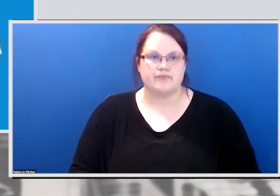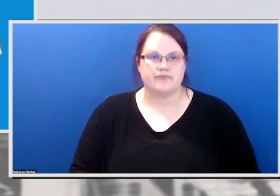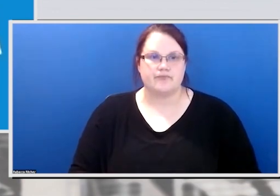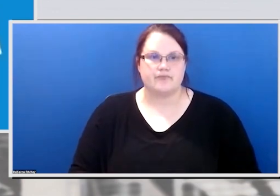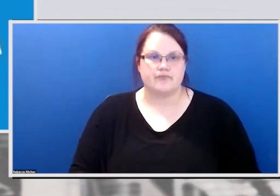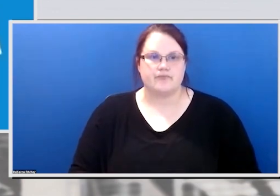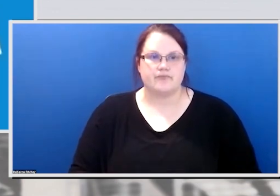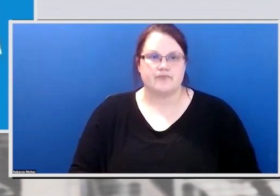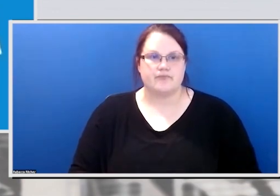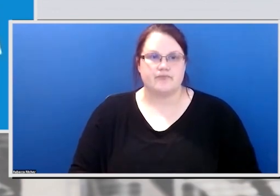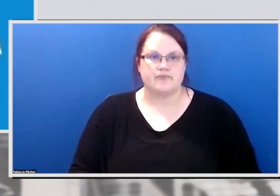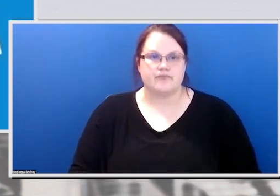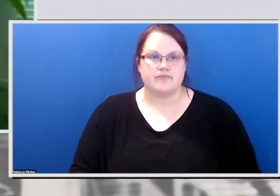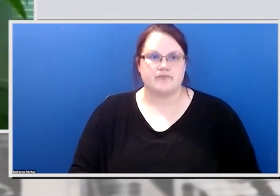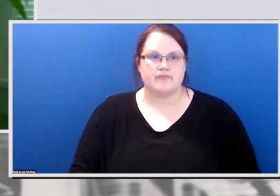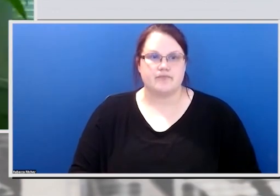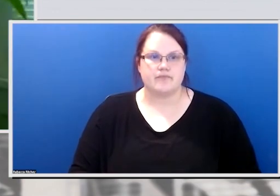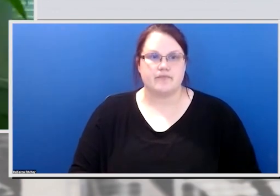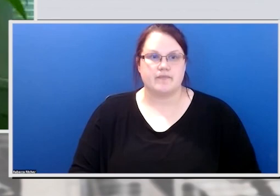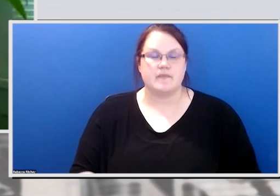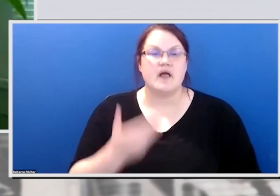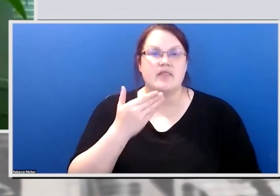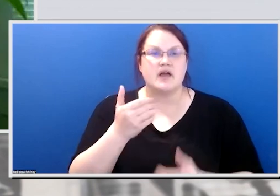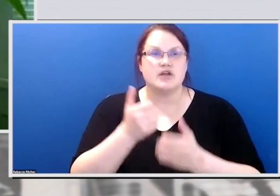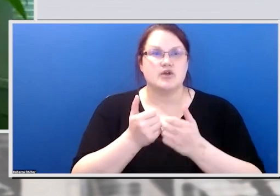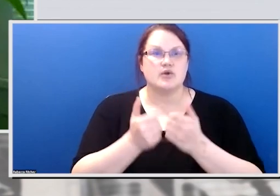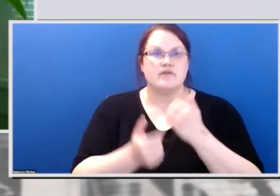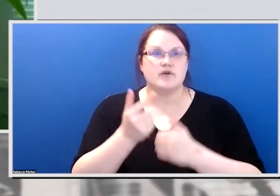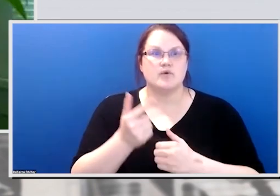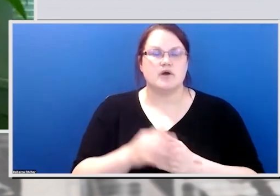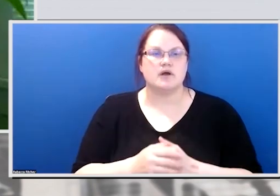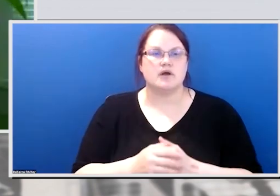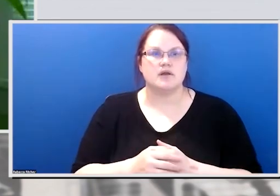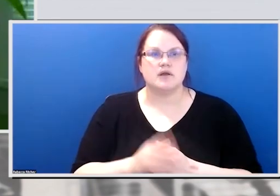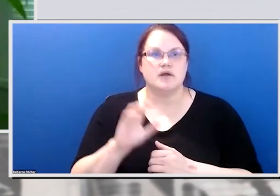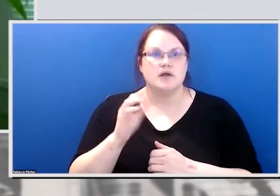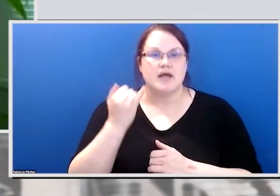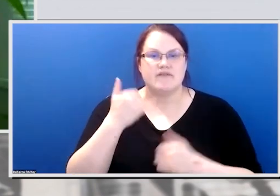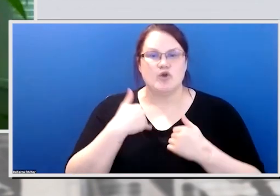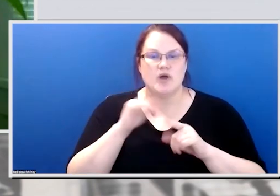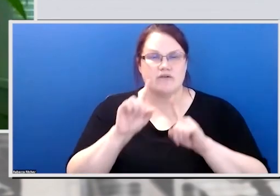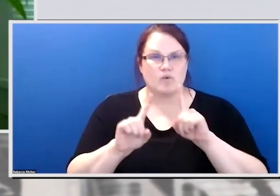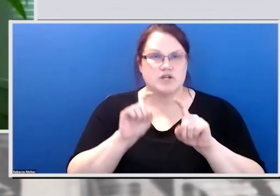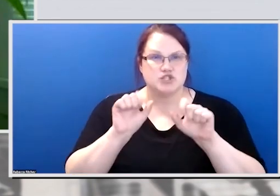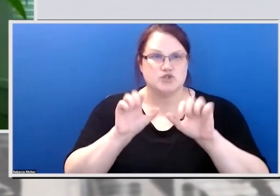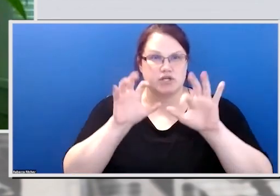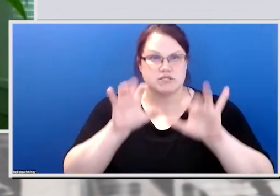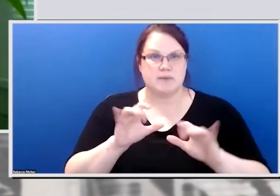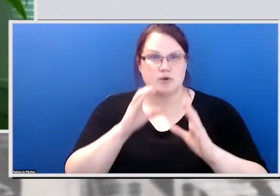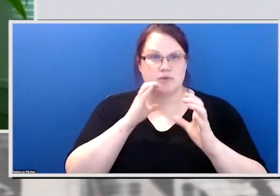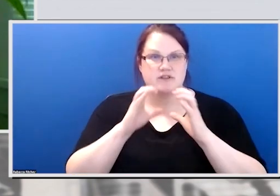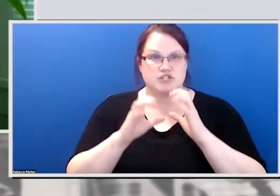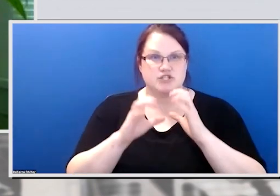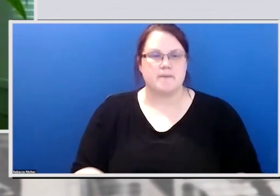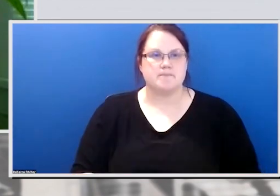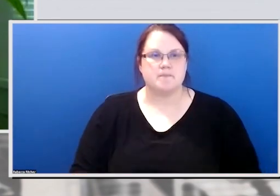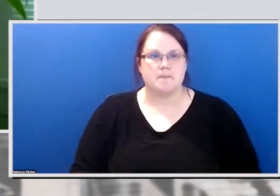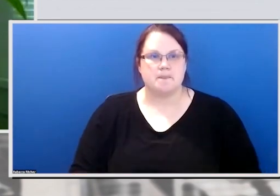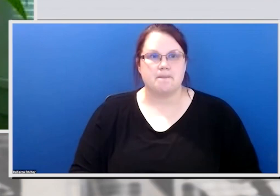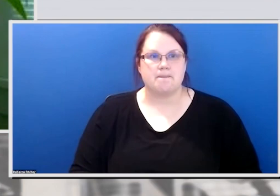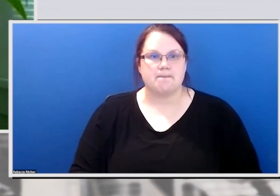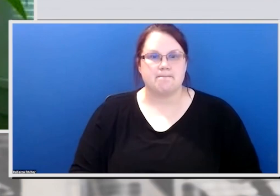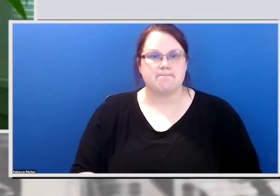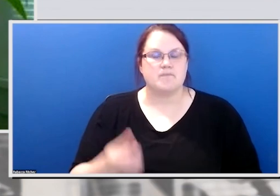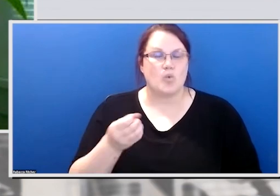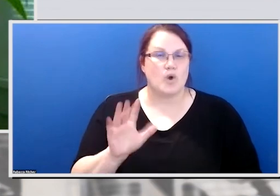Yeah. Thank you, everybody. Just want to do one more check. If anybody has any questions, you can type them into the chat or do a hand raise